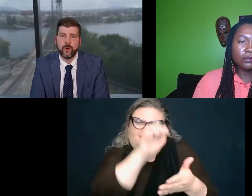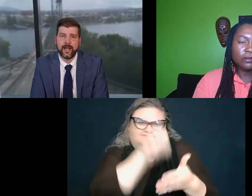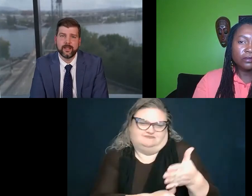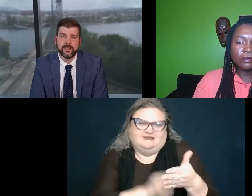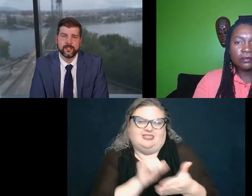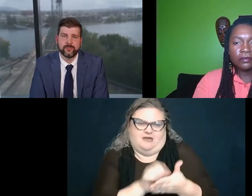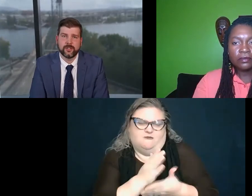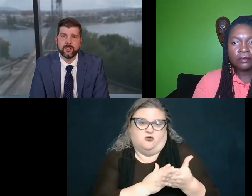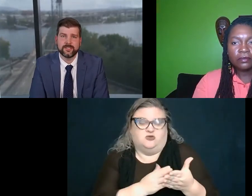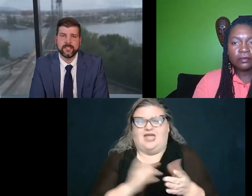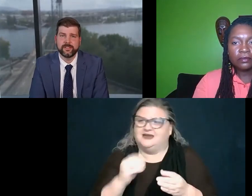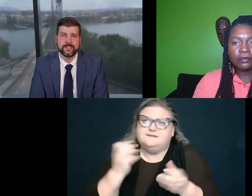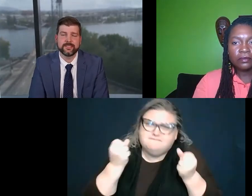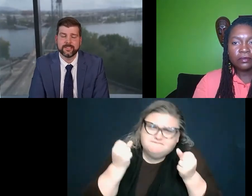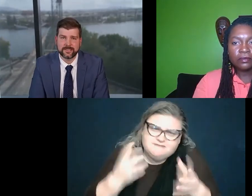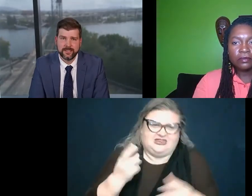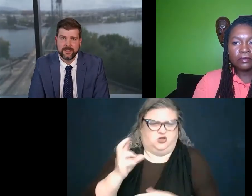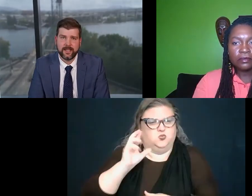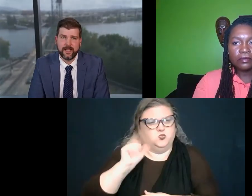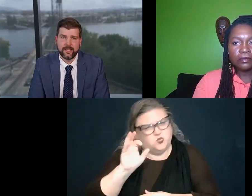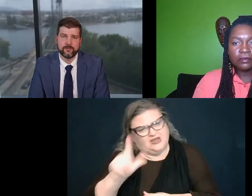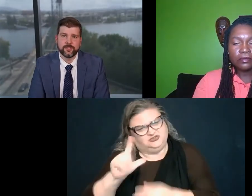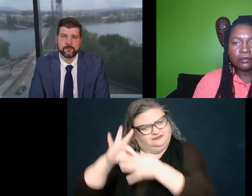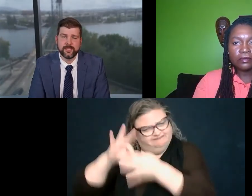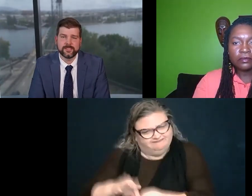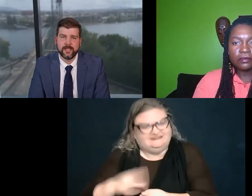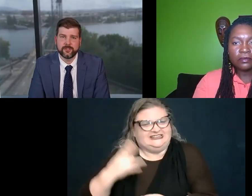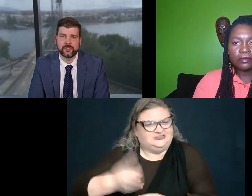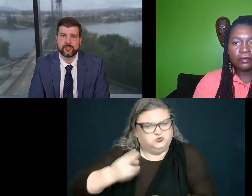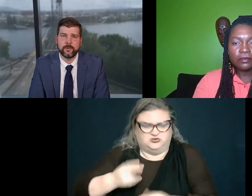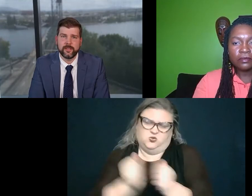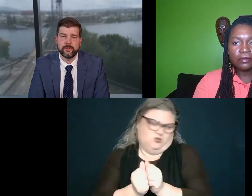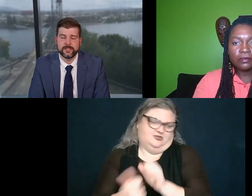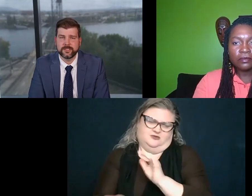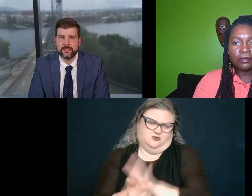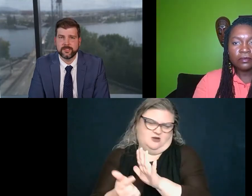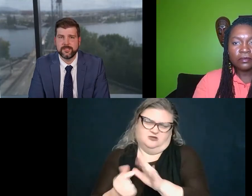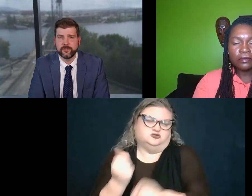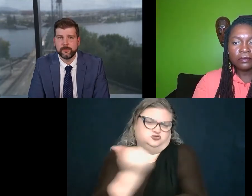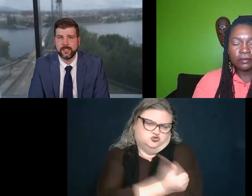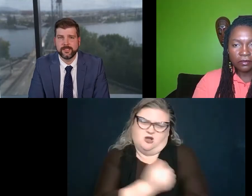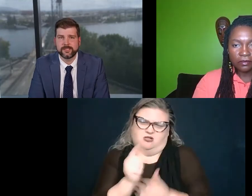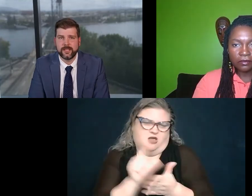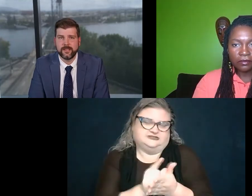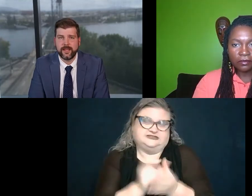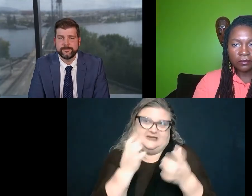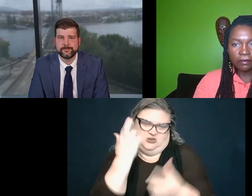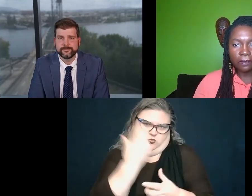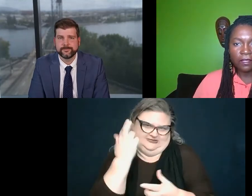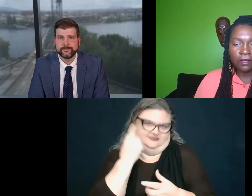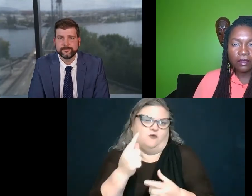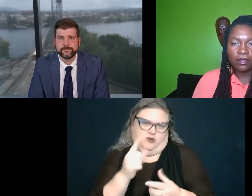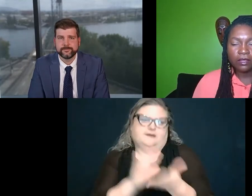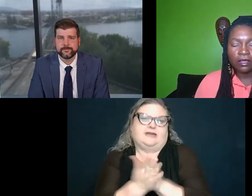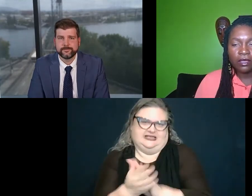of why a lot of drug laws even exist in the first place. There's just so many reasons to decriminalize that.